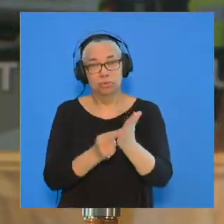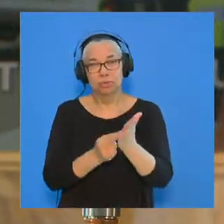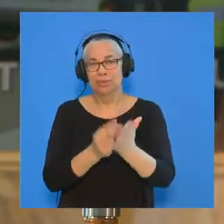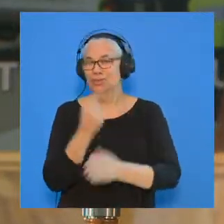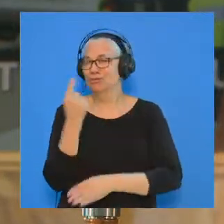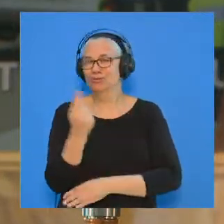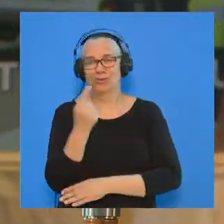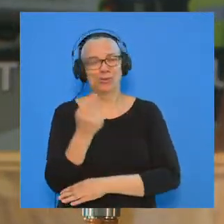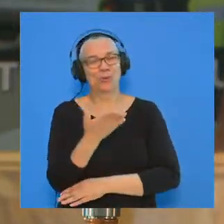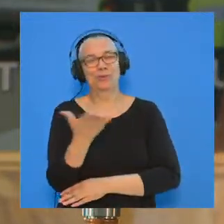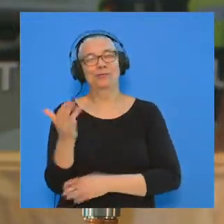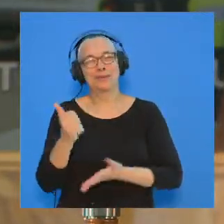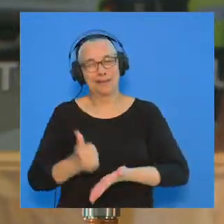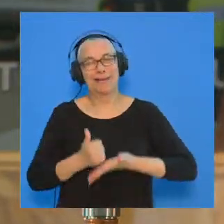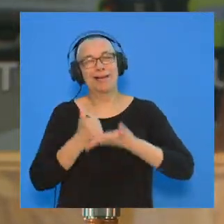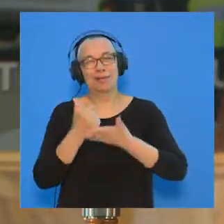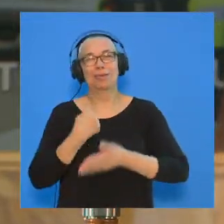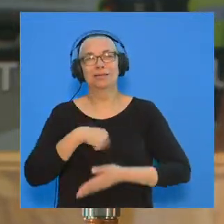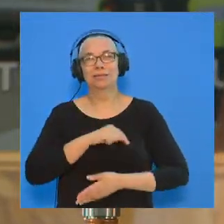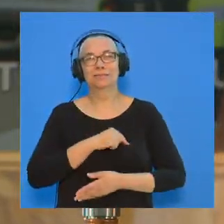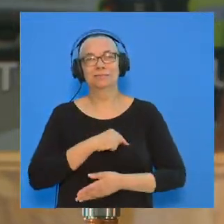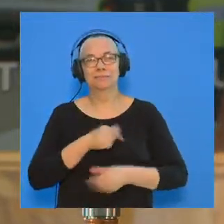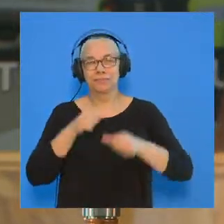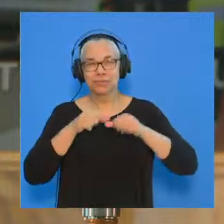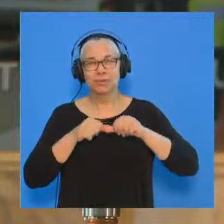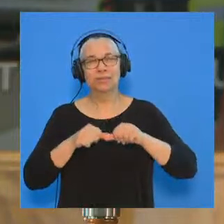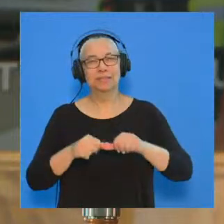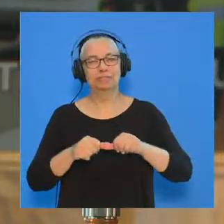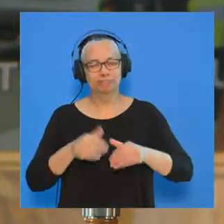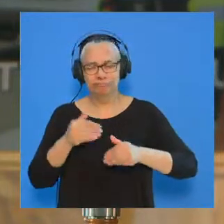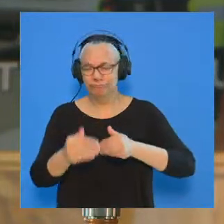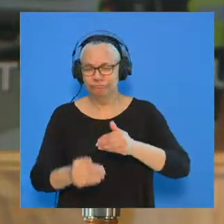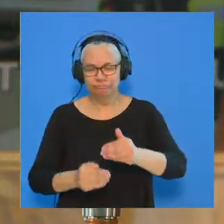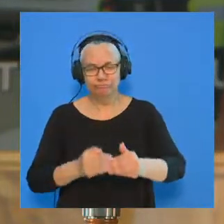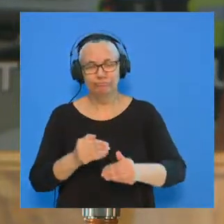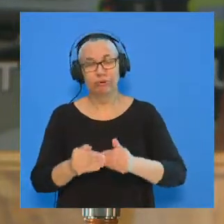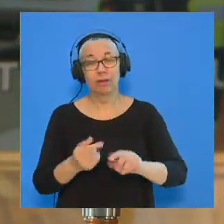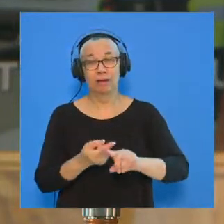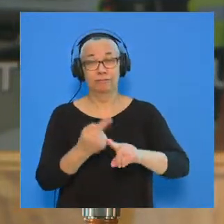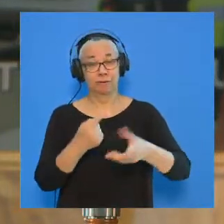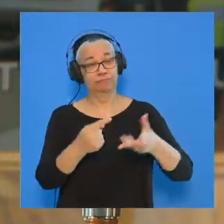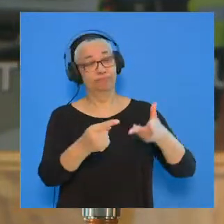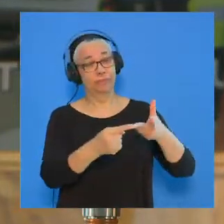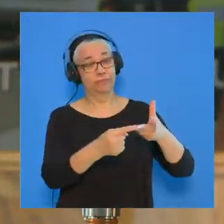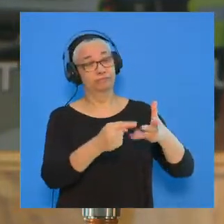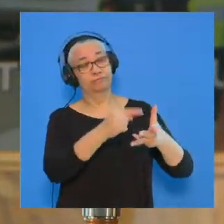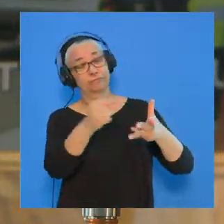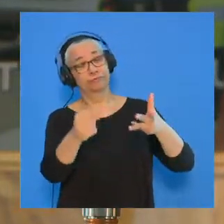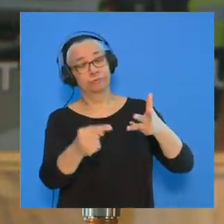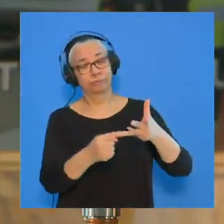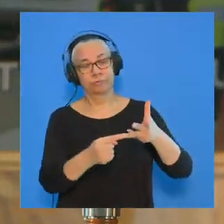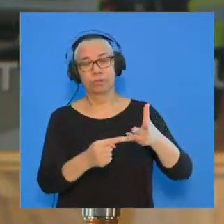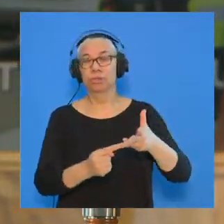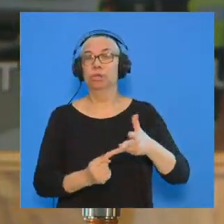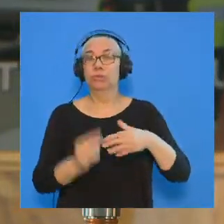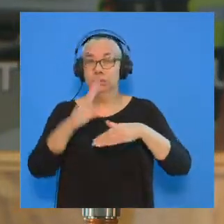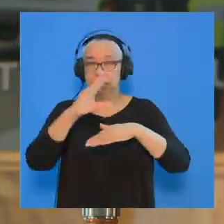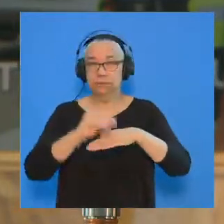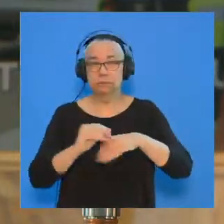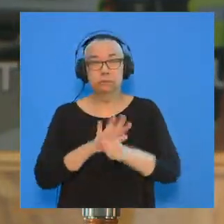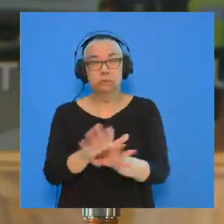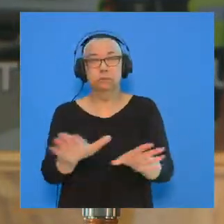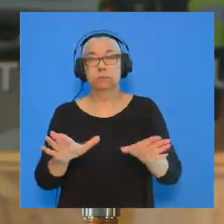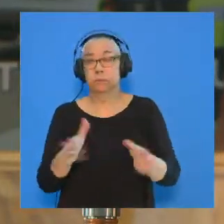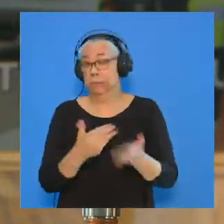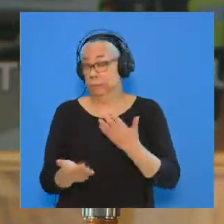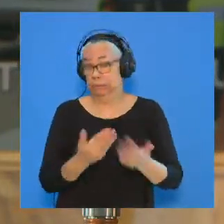only thing that's going to help us to continue on the path where we are from getting from this phase to another with reductions of COVID spread. So even if you're